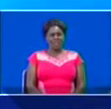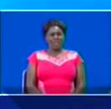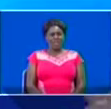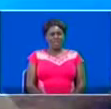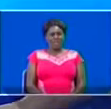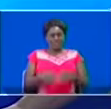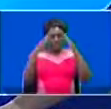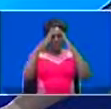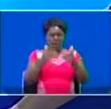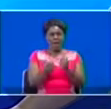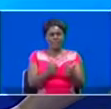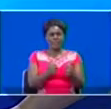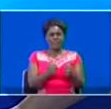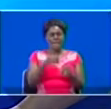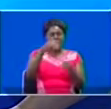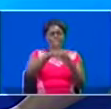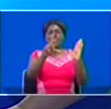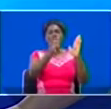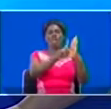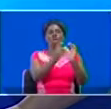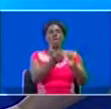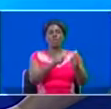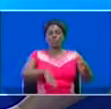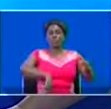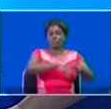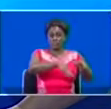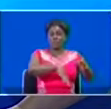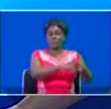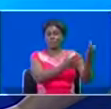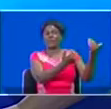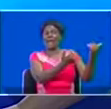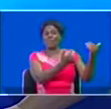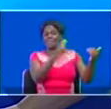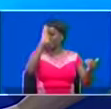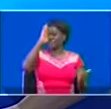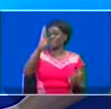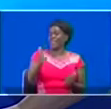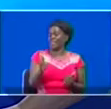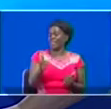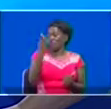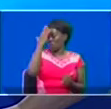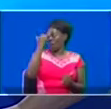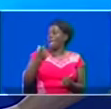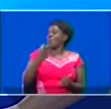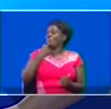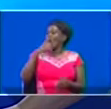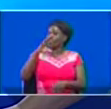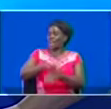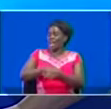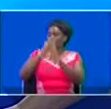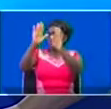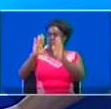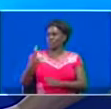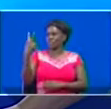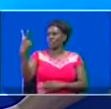All right, let's look at sports now. Another Mashemeji derby for the Kenyan football is in the offing this Sunday. This is after Gor Mahia secured an important 2-0